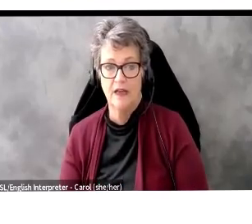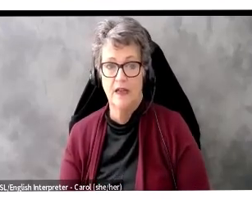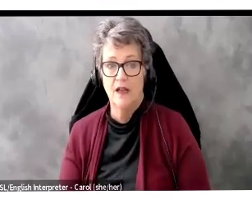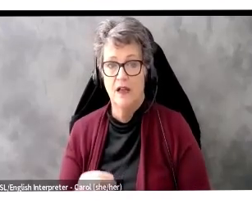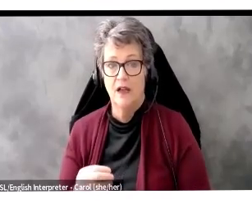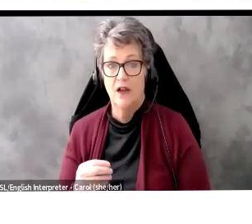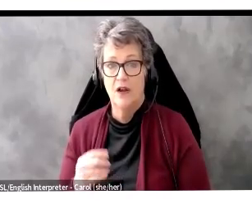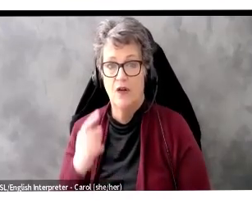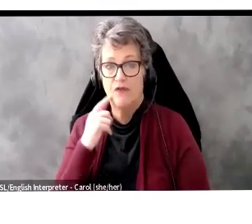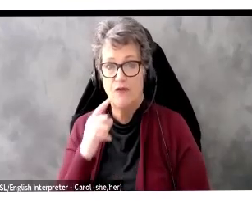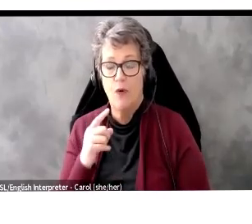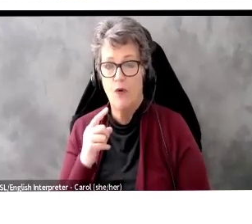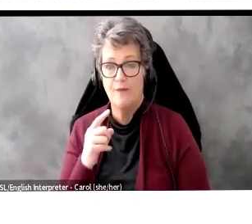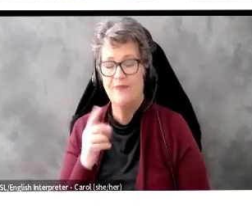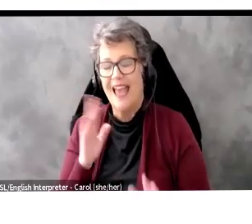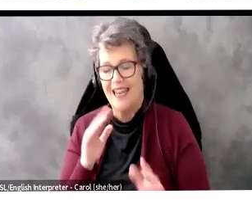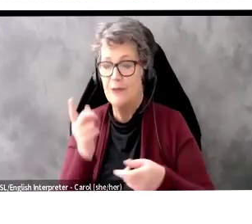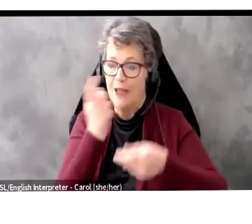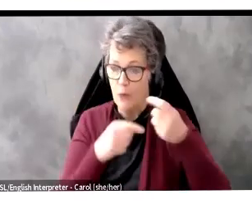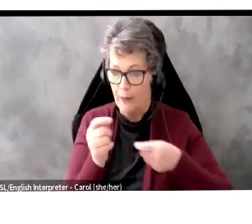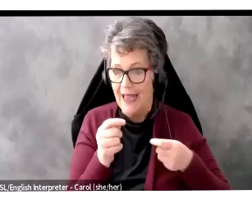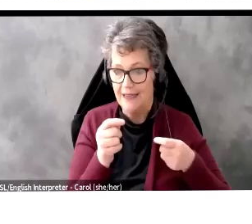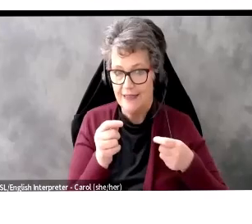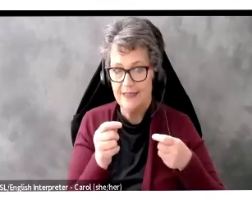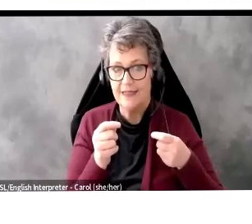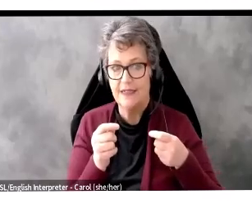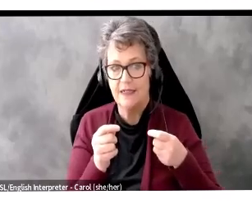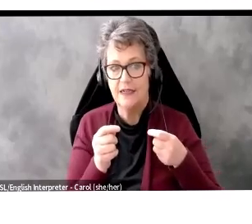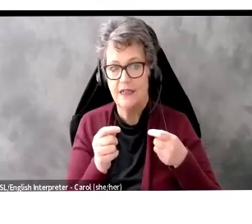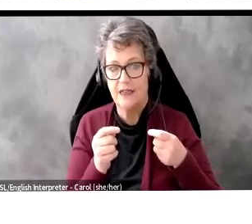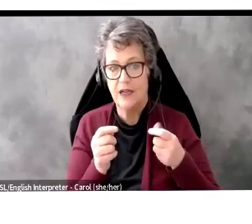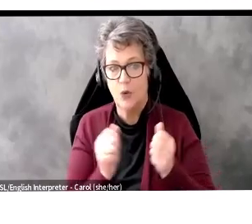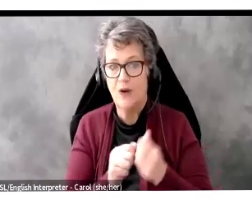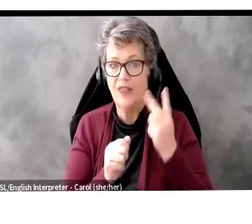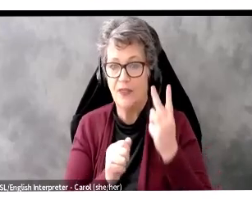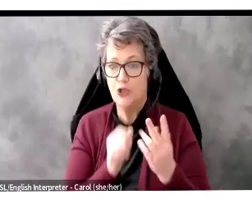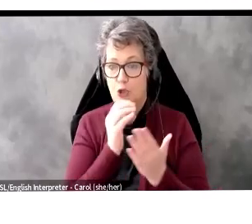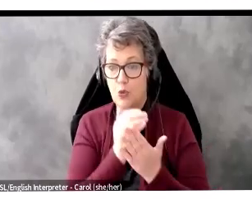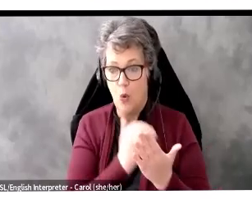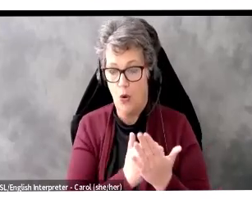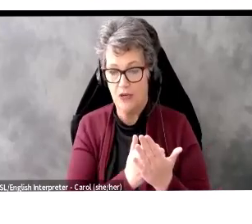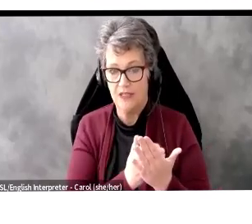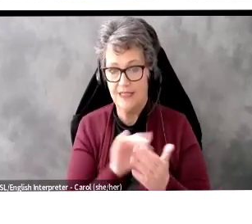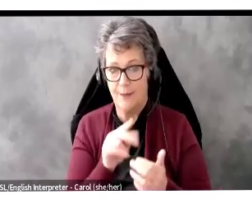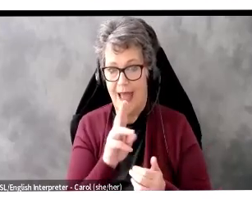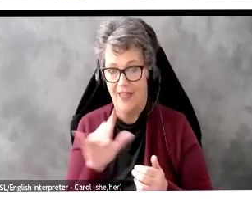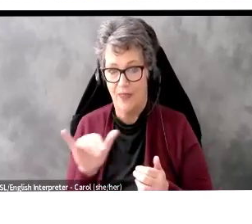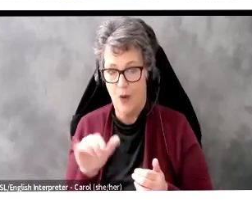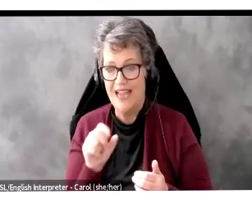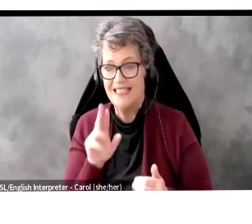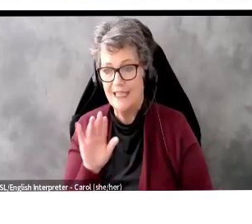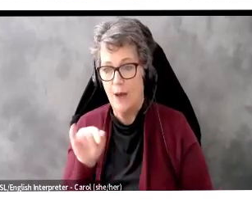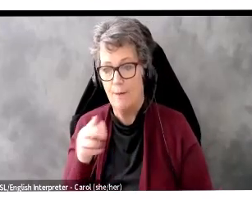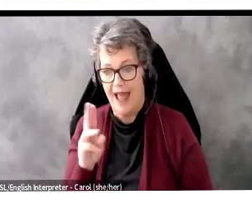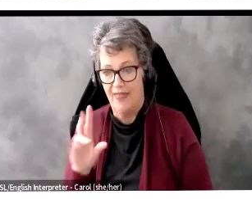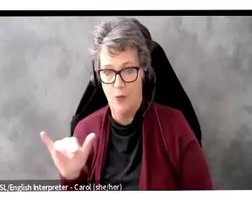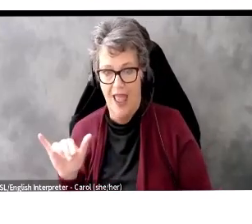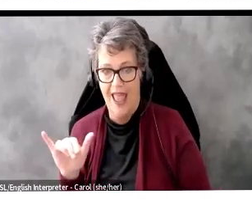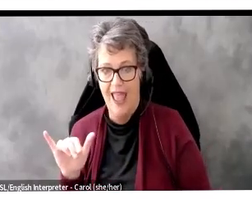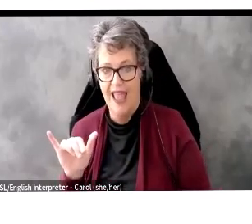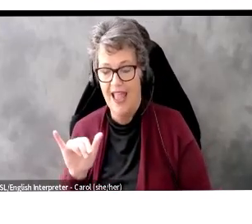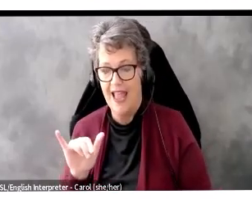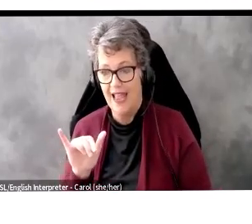course, and it's being replaced by the two course pathway, sub-pathway